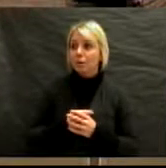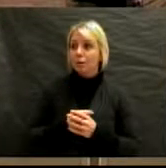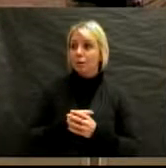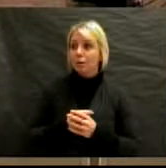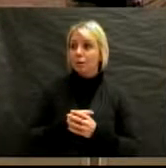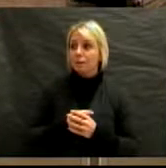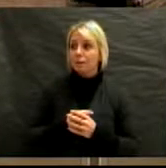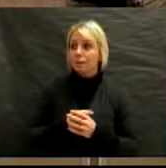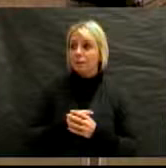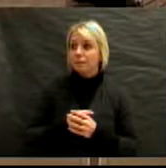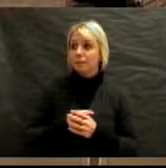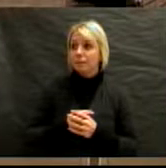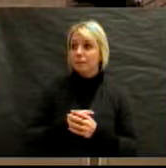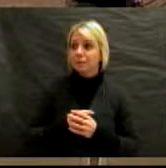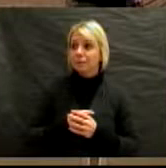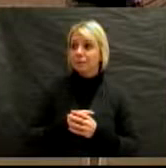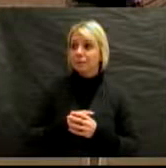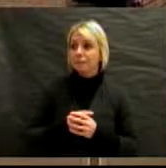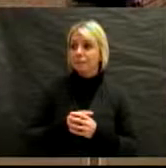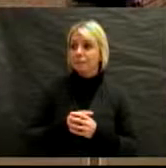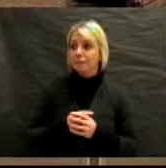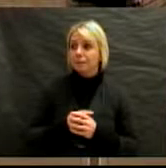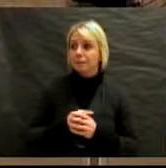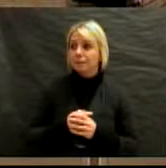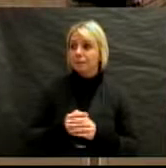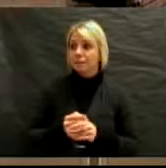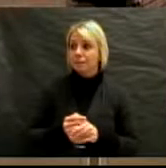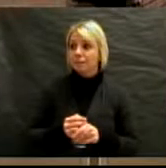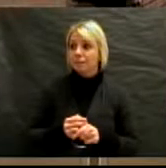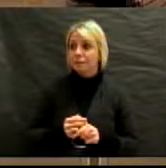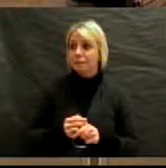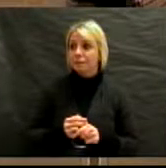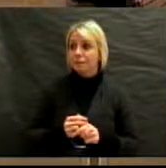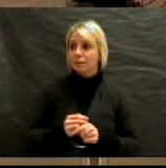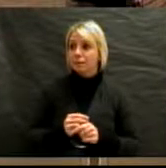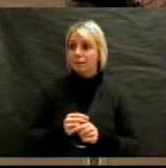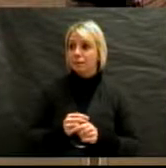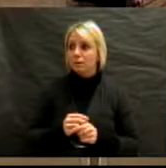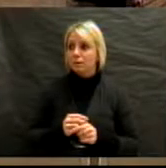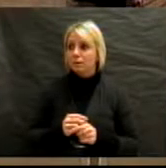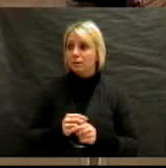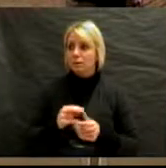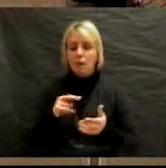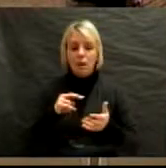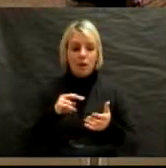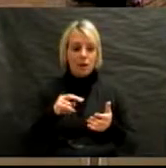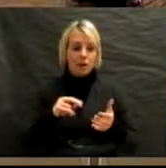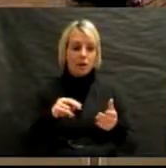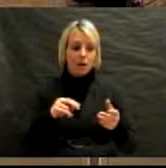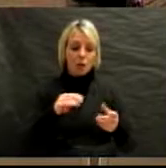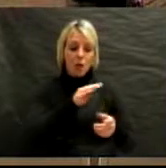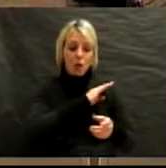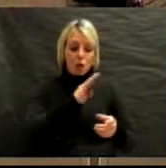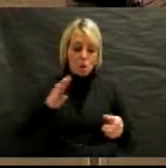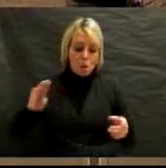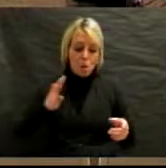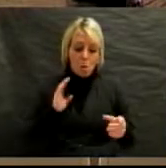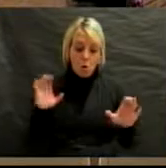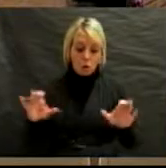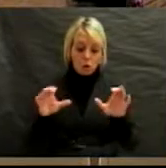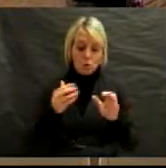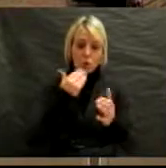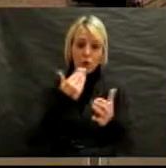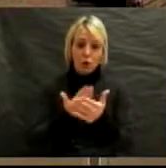What does that mean? It means that you're doing a good service and not having to necessarily be rewarded financially for